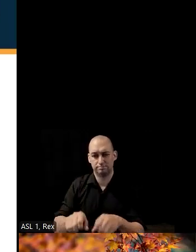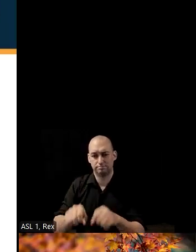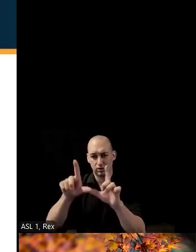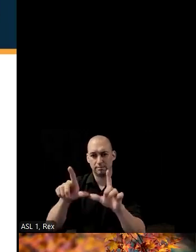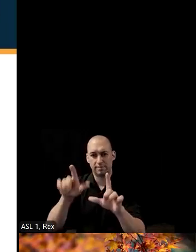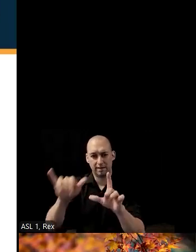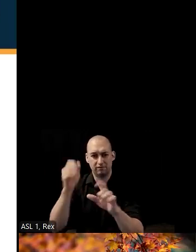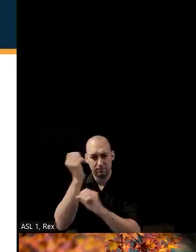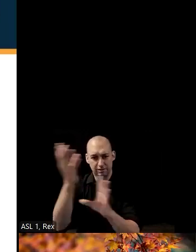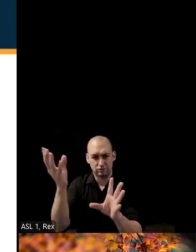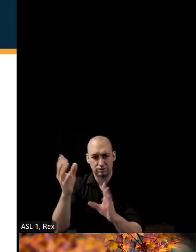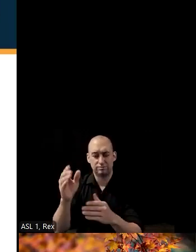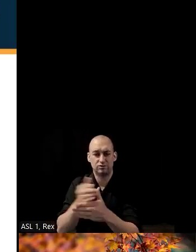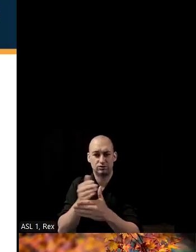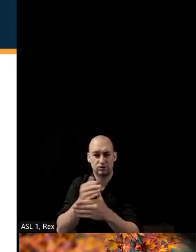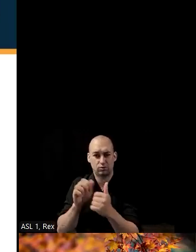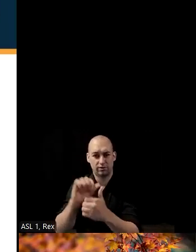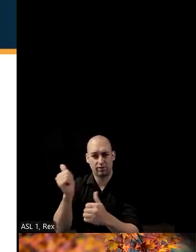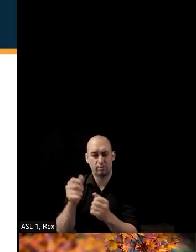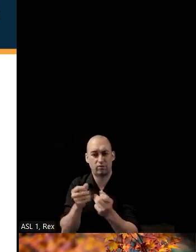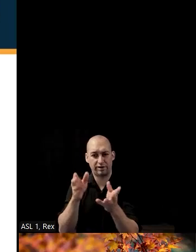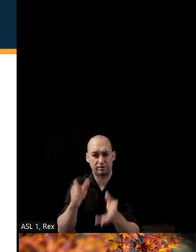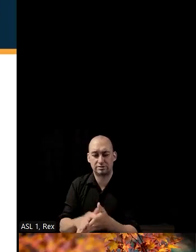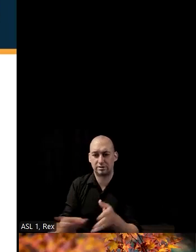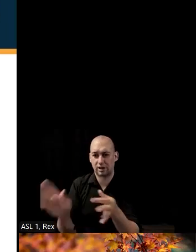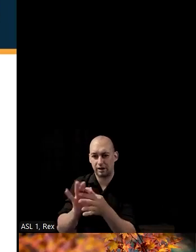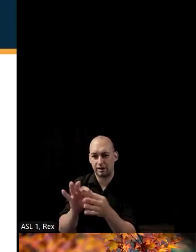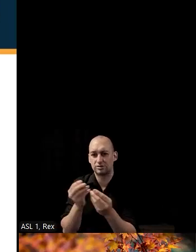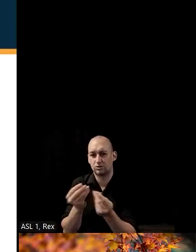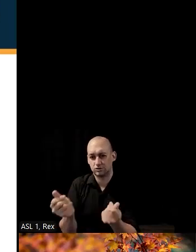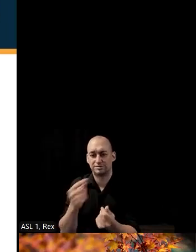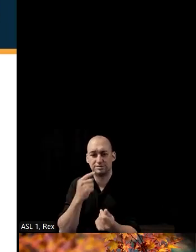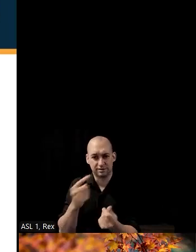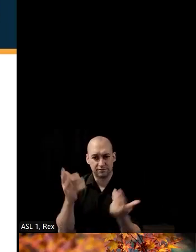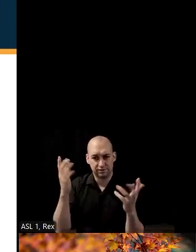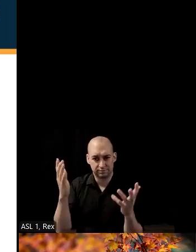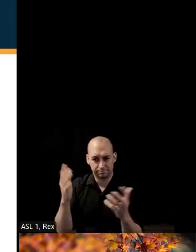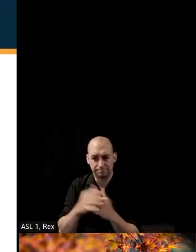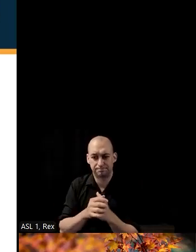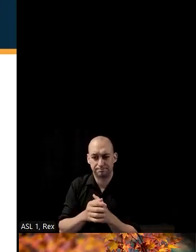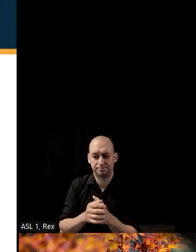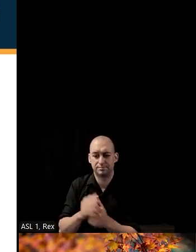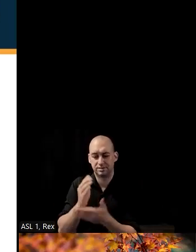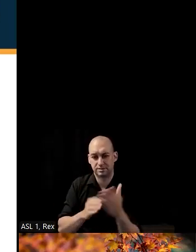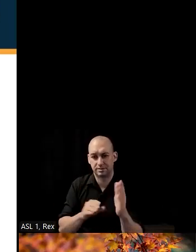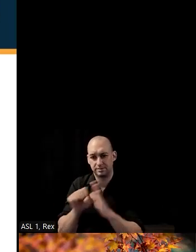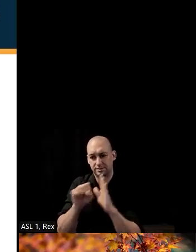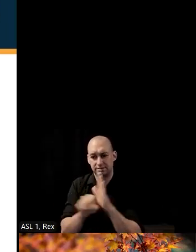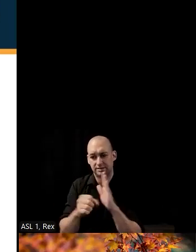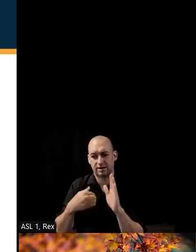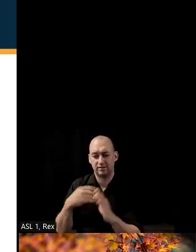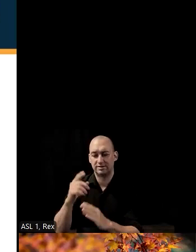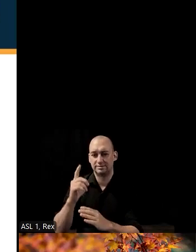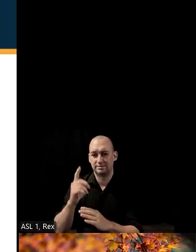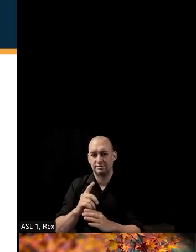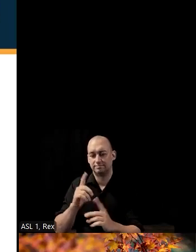providers. And then the contact solution that I mentioned. Some states have a single contact center that